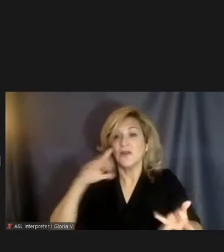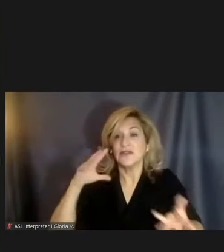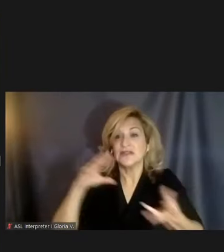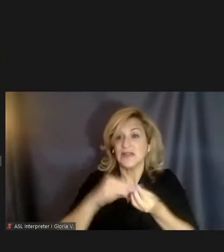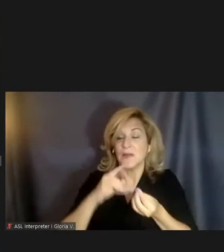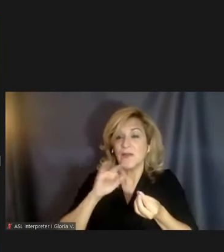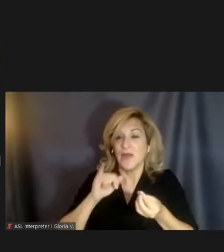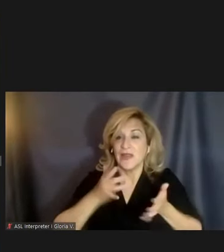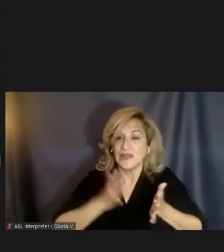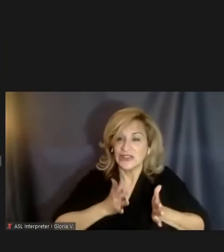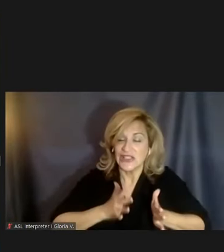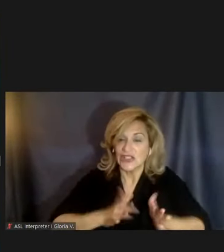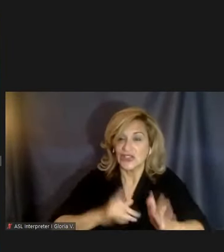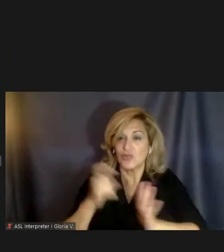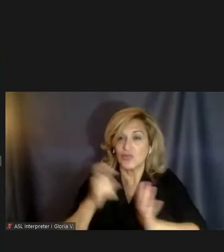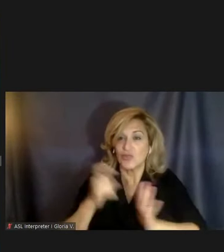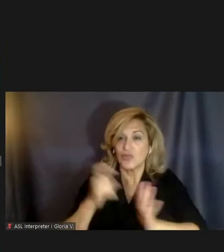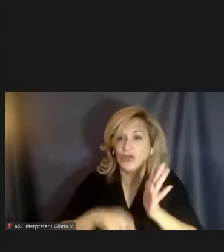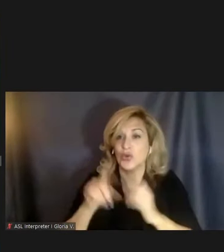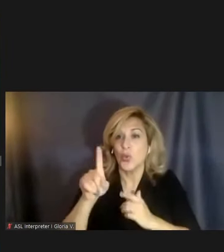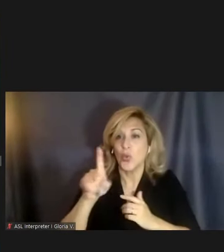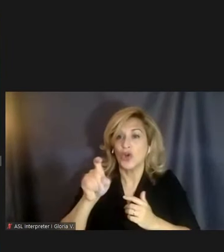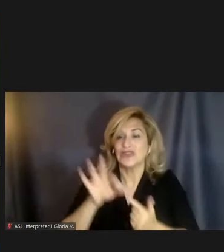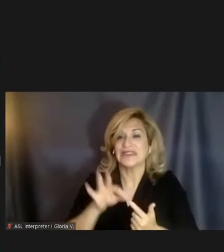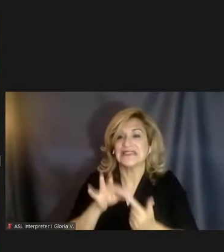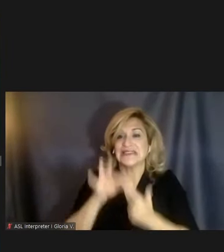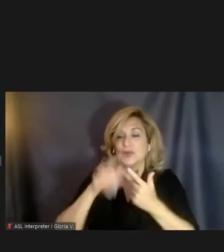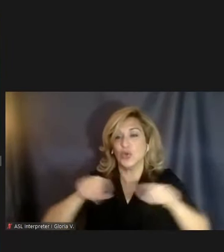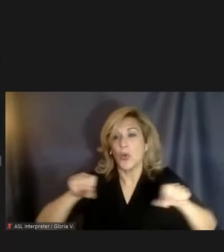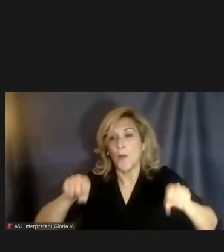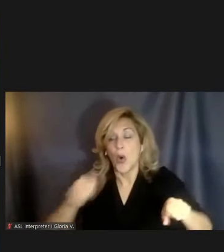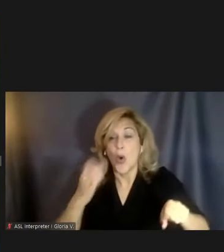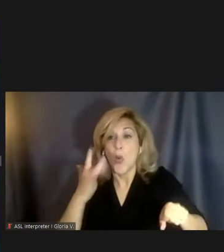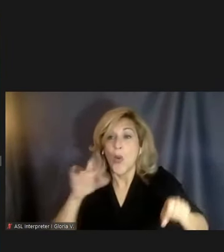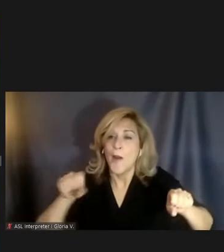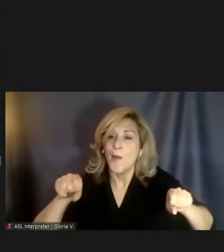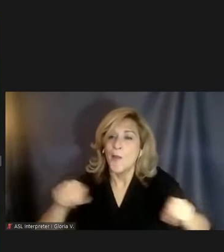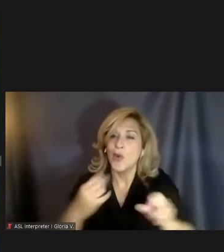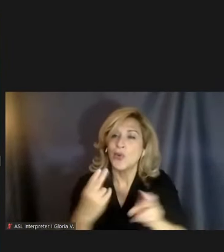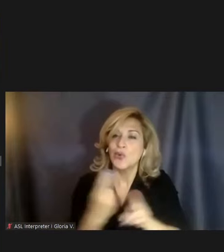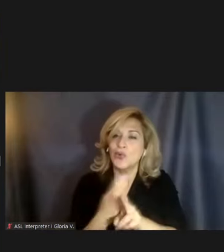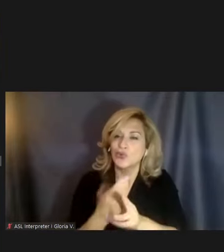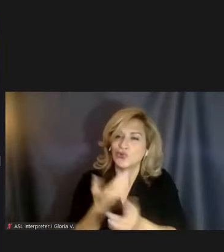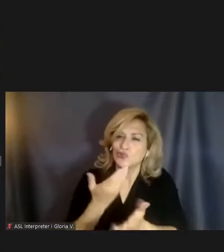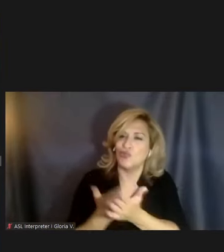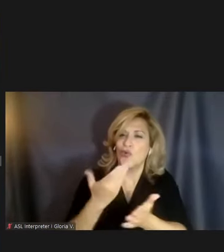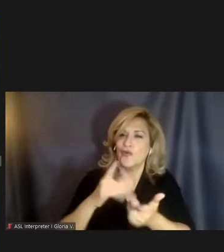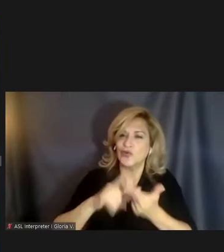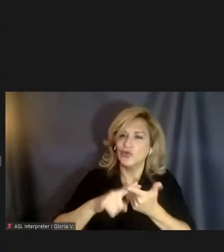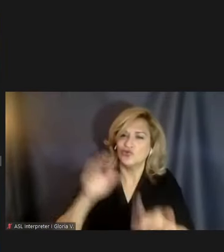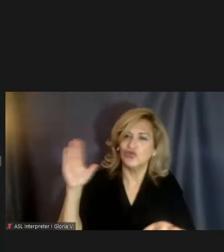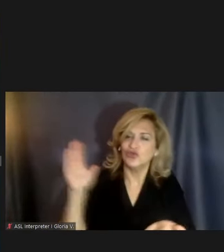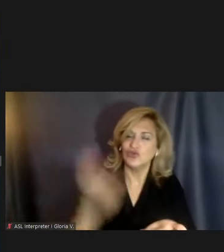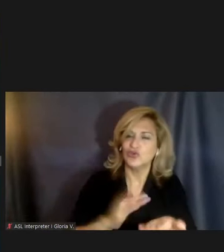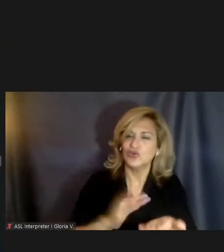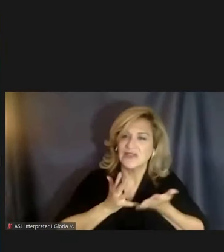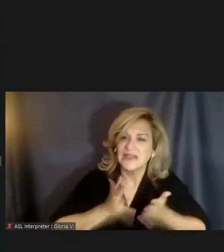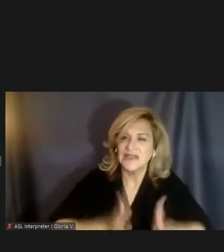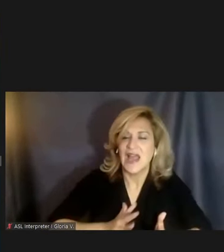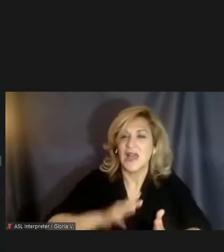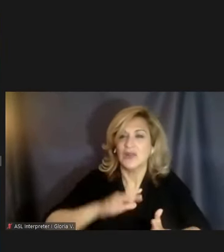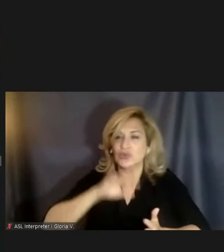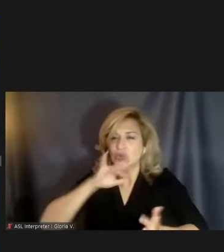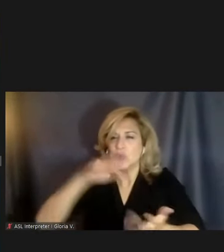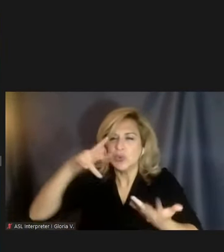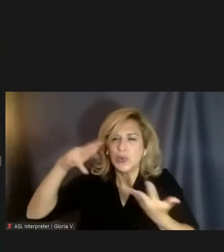in the Western world gives 100% exemption to motorcycles because motorcycles have been proven to reduce congestion and pollution while bringing social equity.